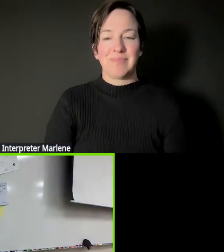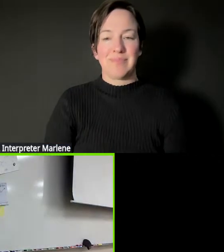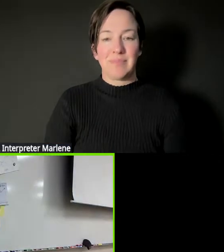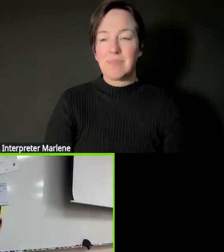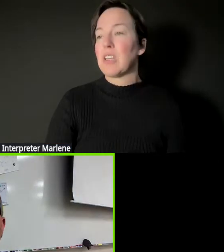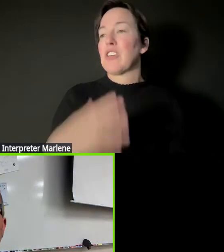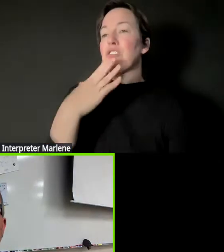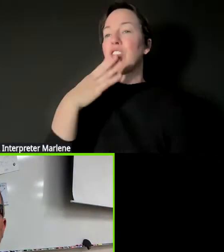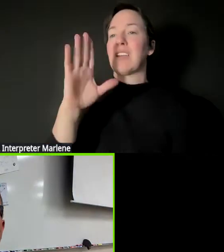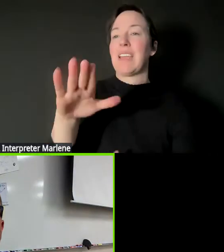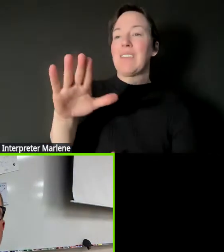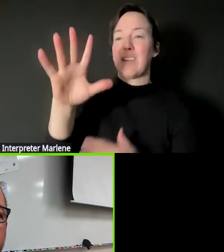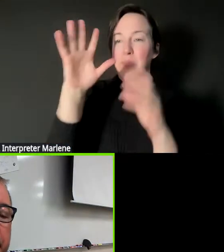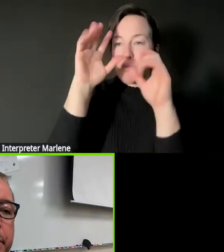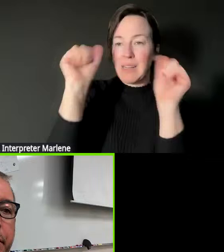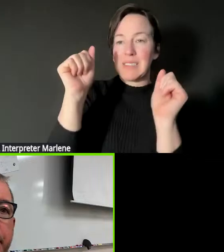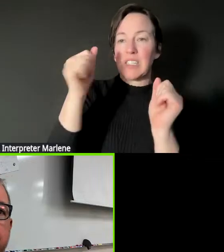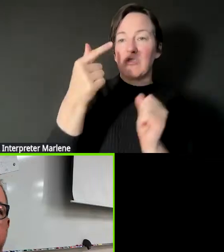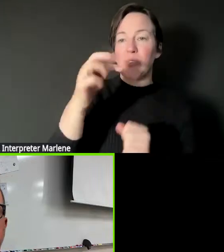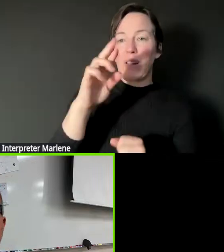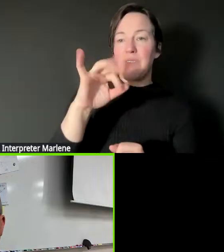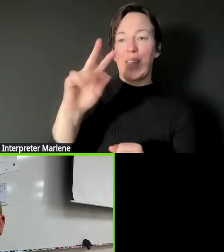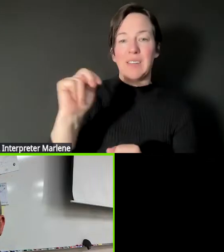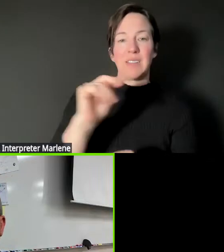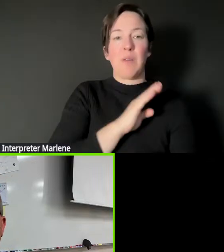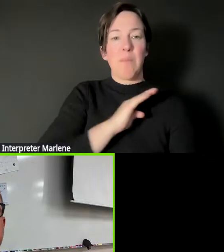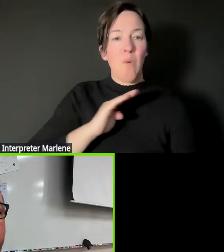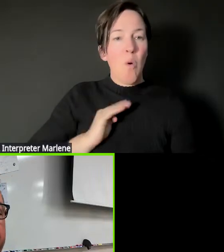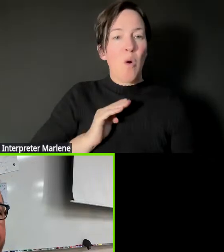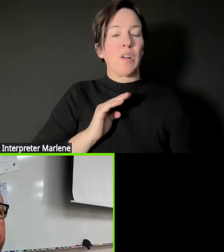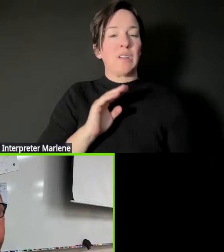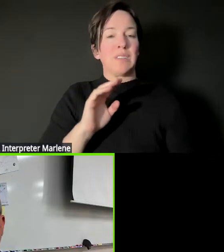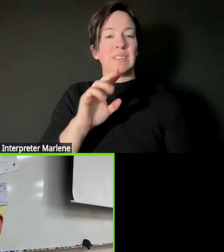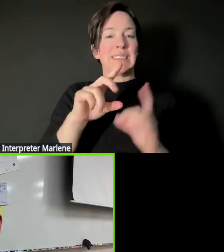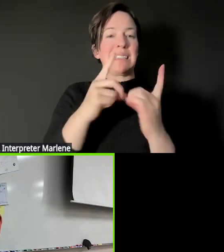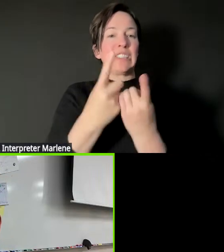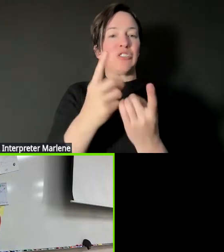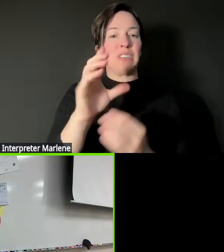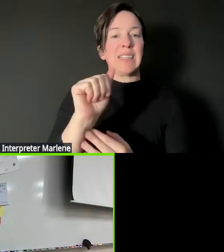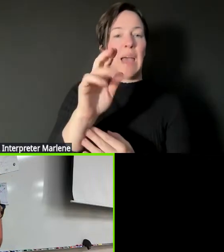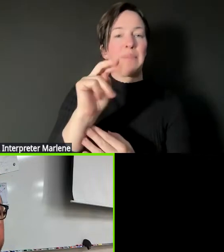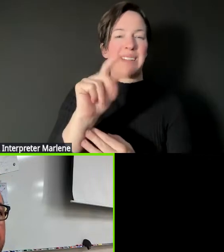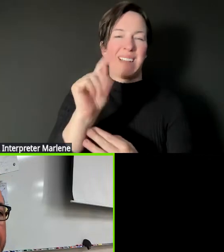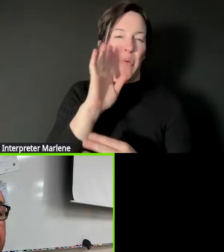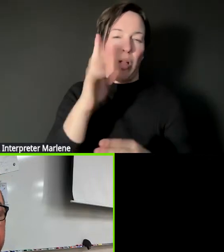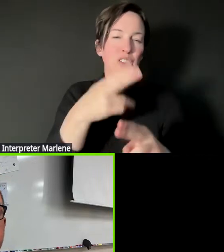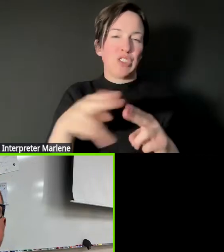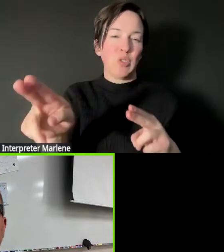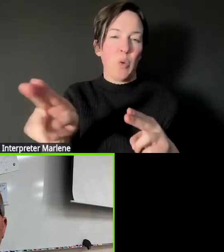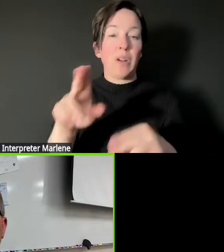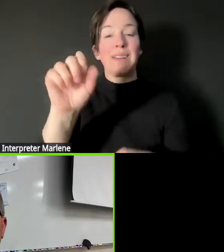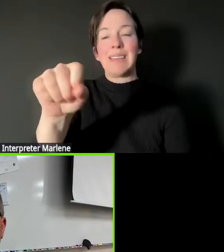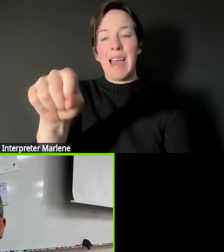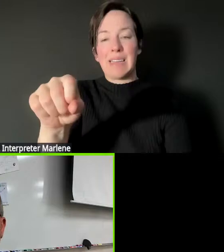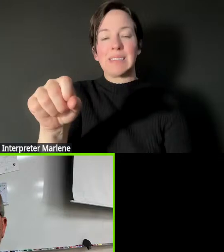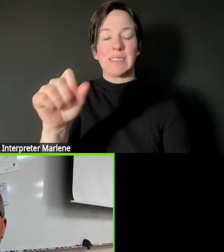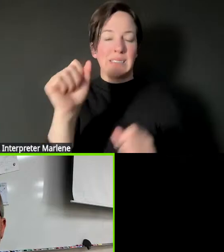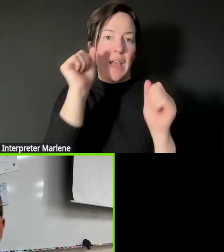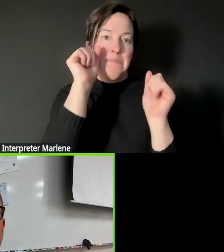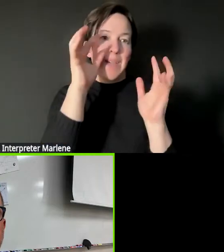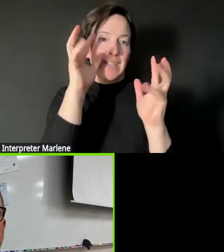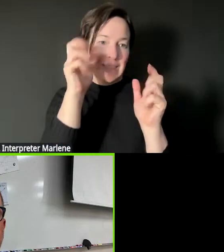Good evening, President Griffin, members of the board, district cabinet. I'll be very brief tonight. First, it's an